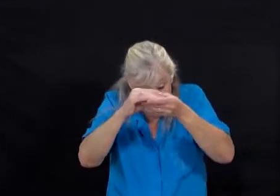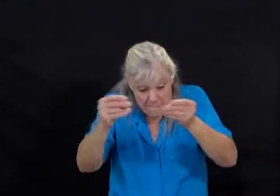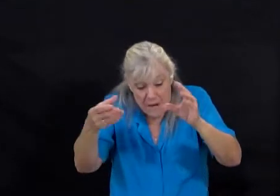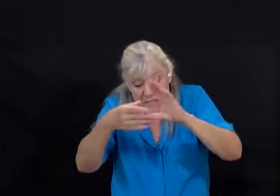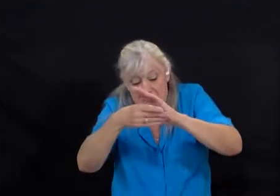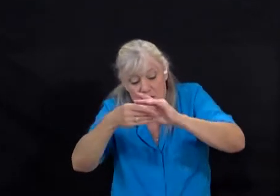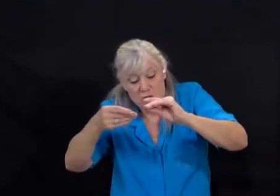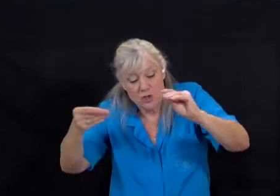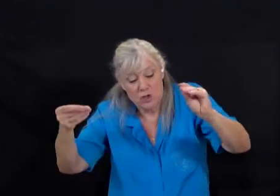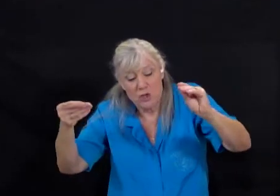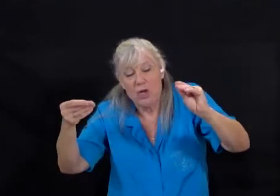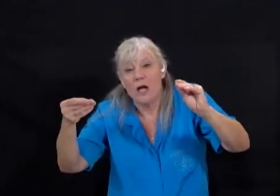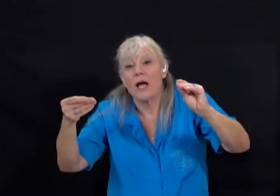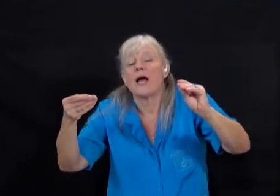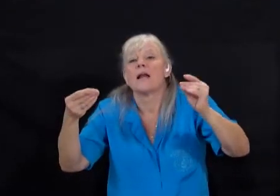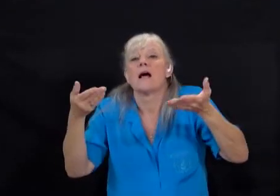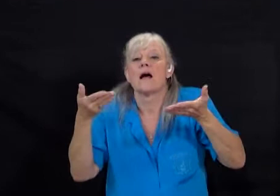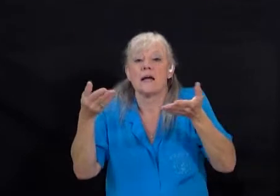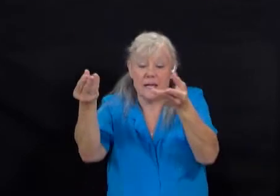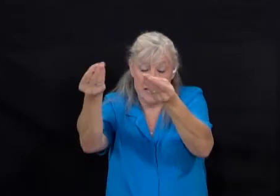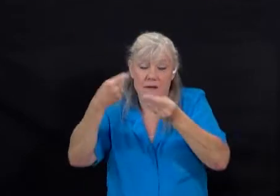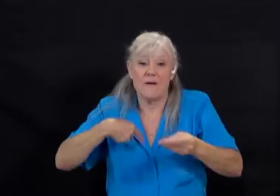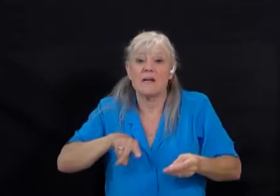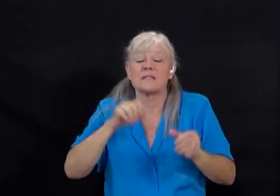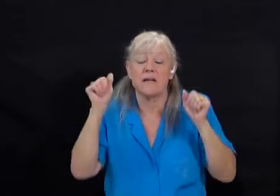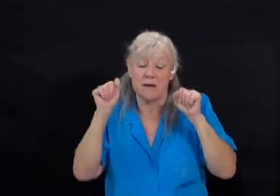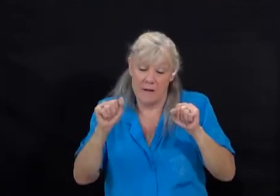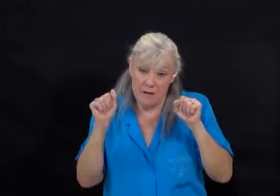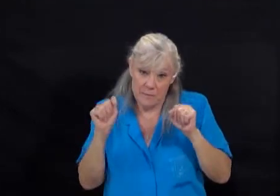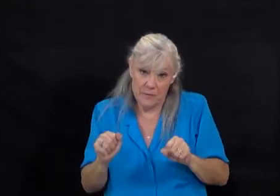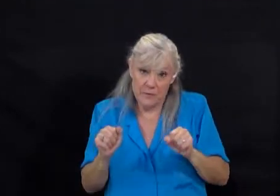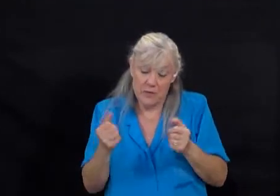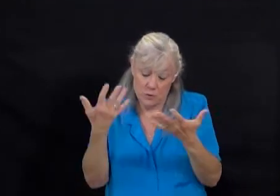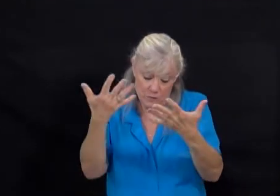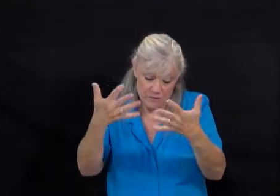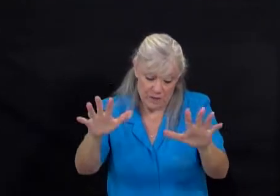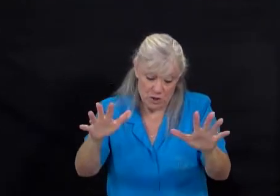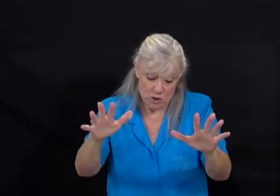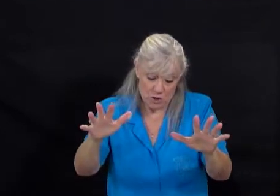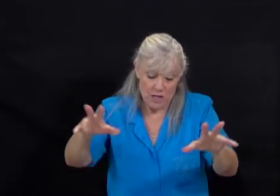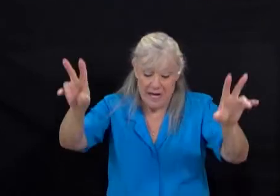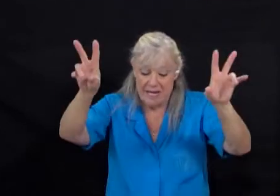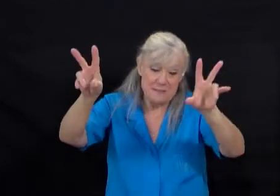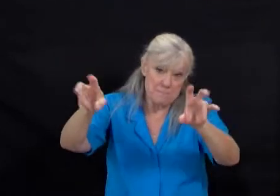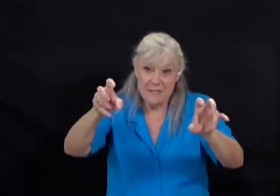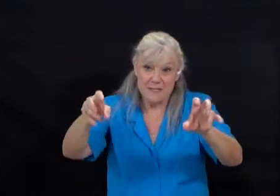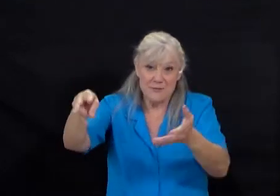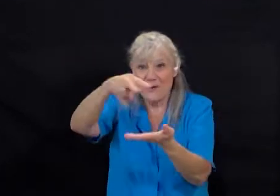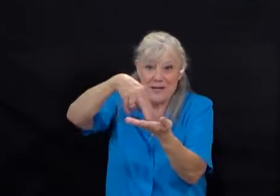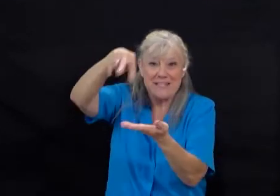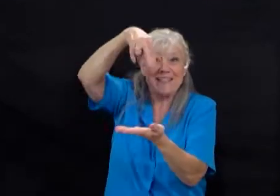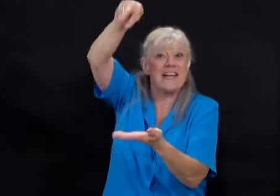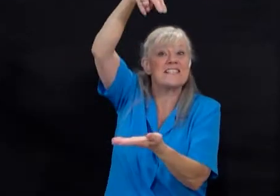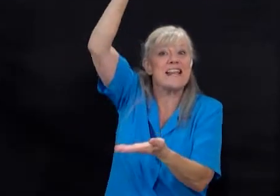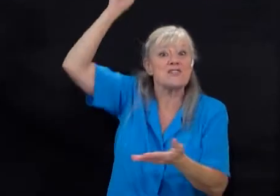to finish this picture. And this is the message of the Ascension.